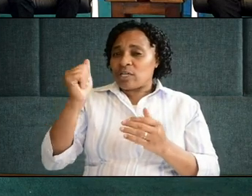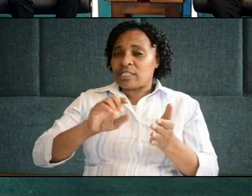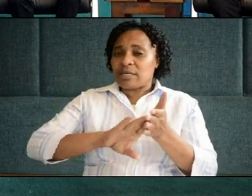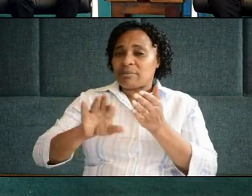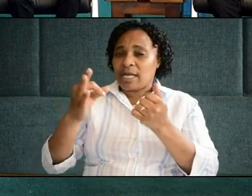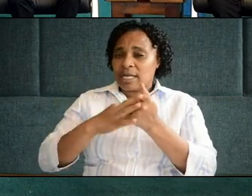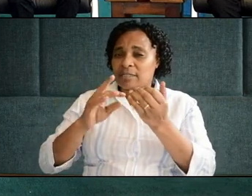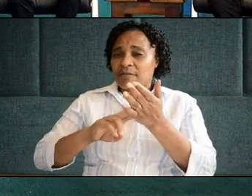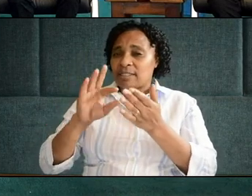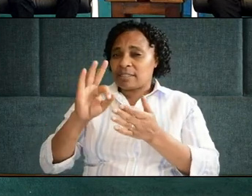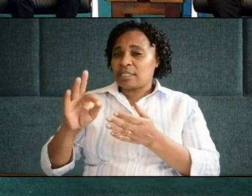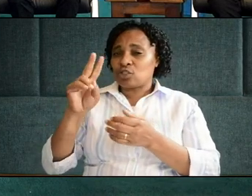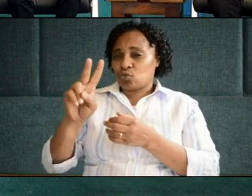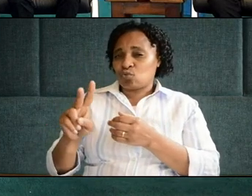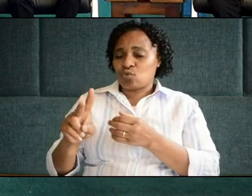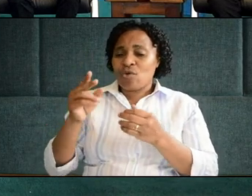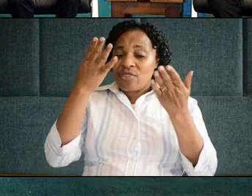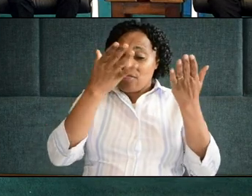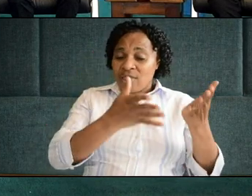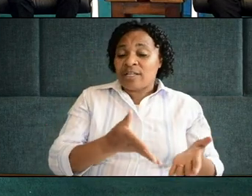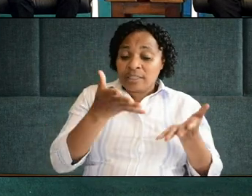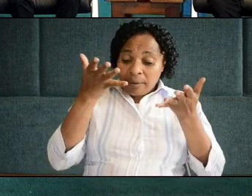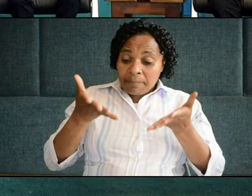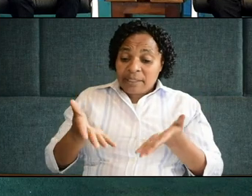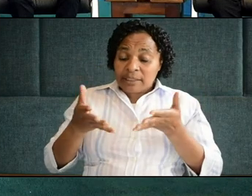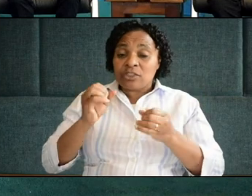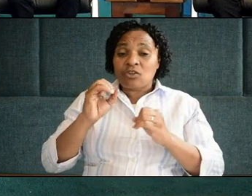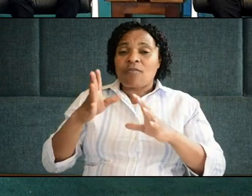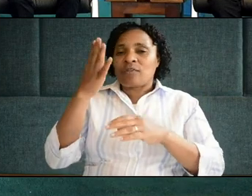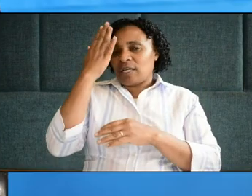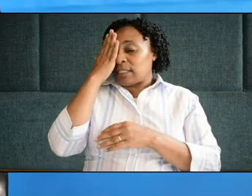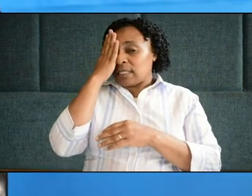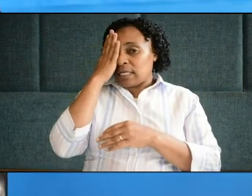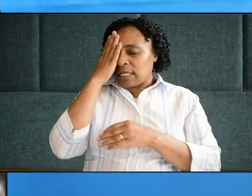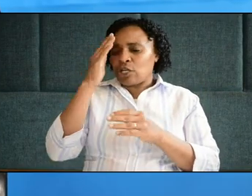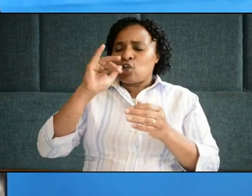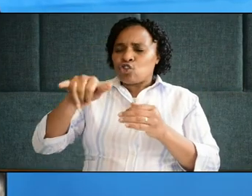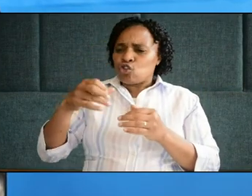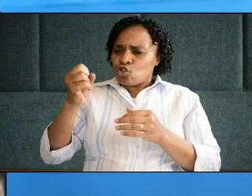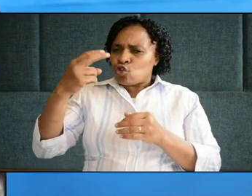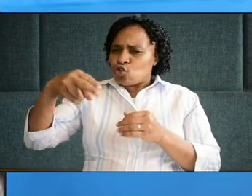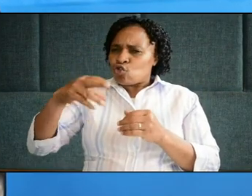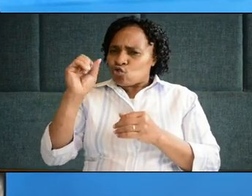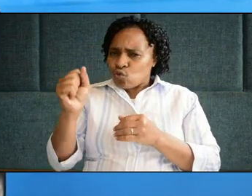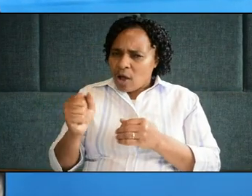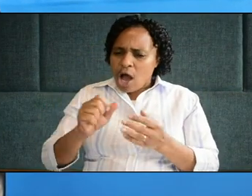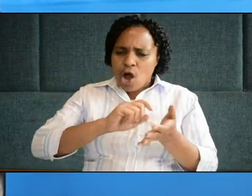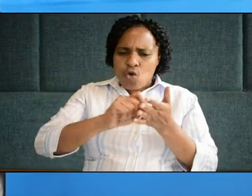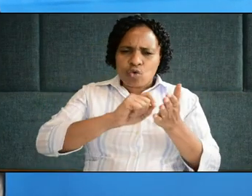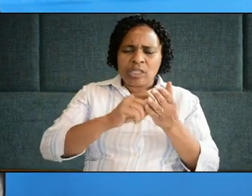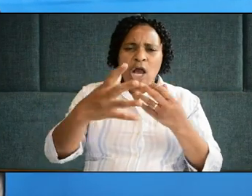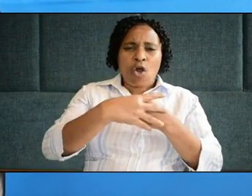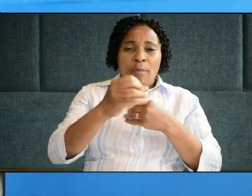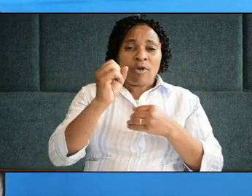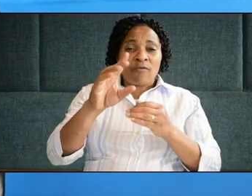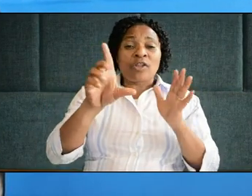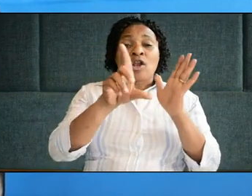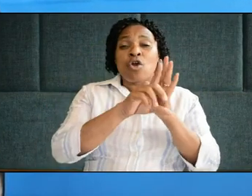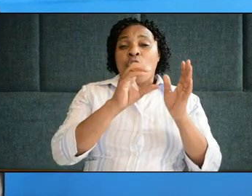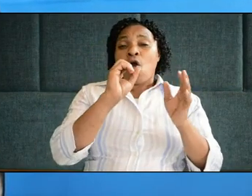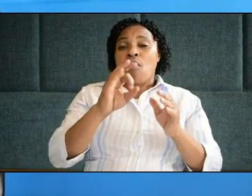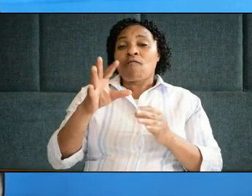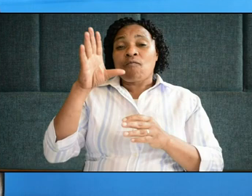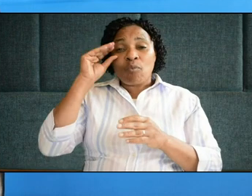reads, "There, in the presence of the Israelites, Joshua wrote on stones a copy of the law of Moses. All